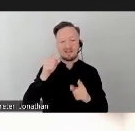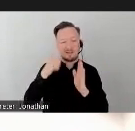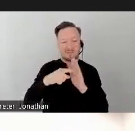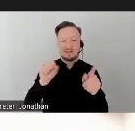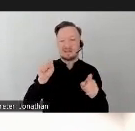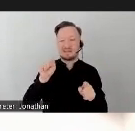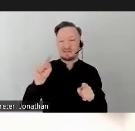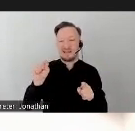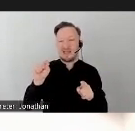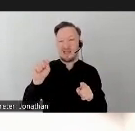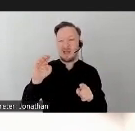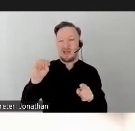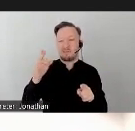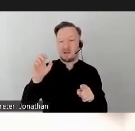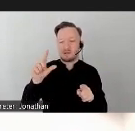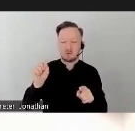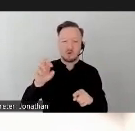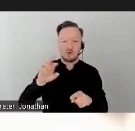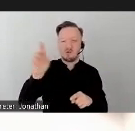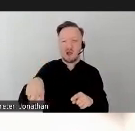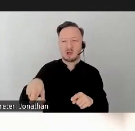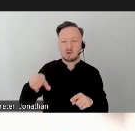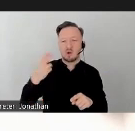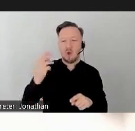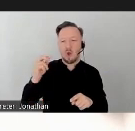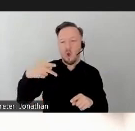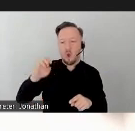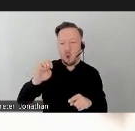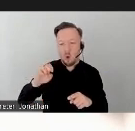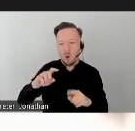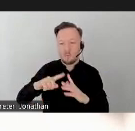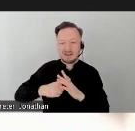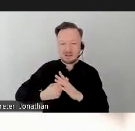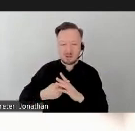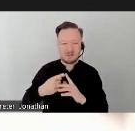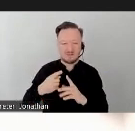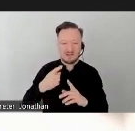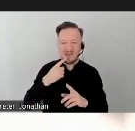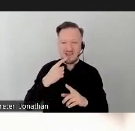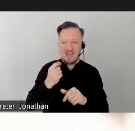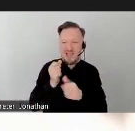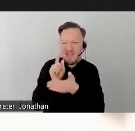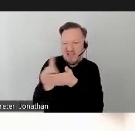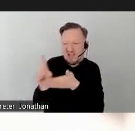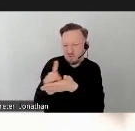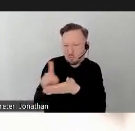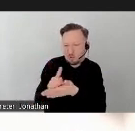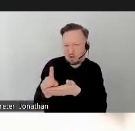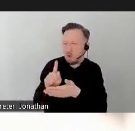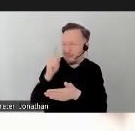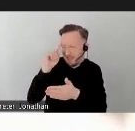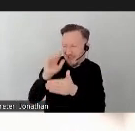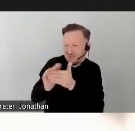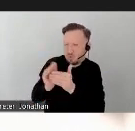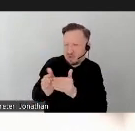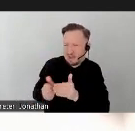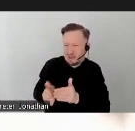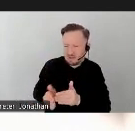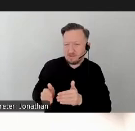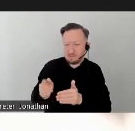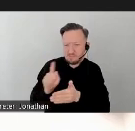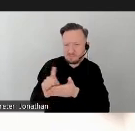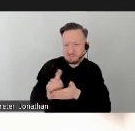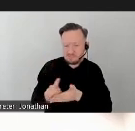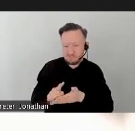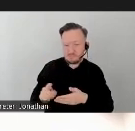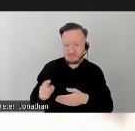Great Initiative, Rochester Hope Initiative, that's held every weekend, I believe. And we have one